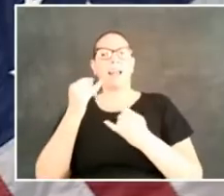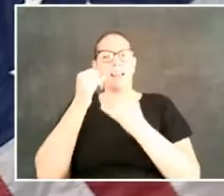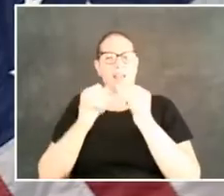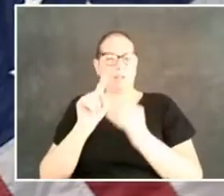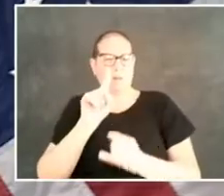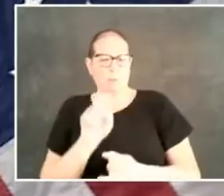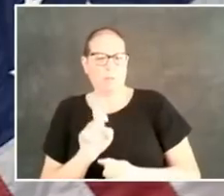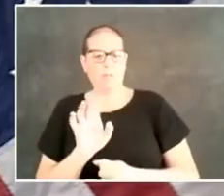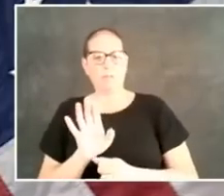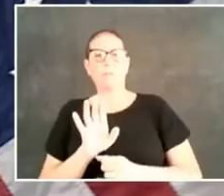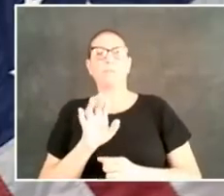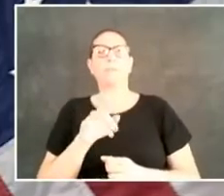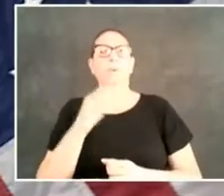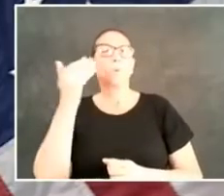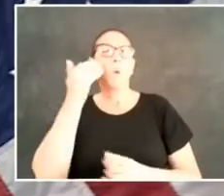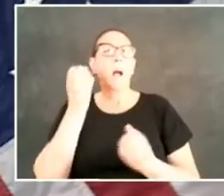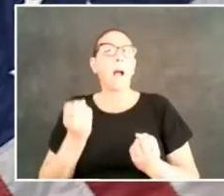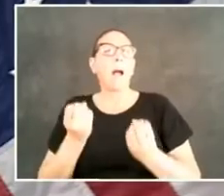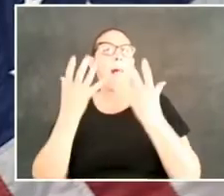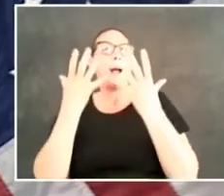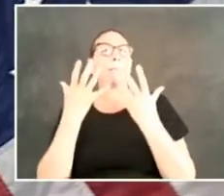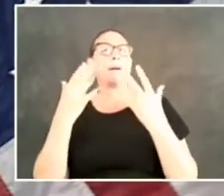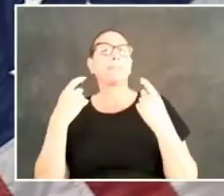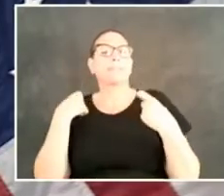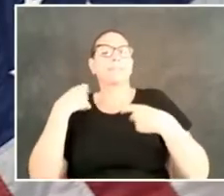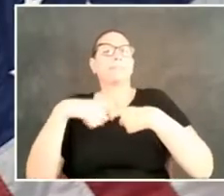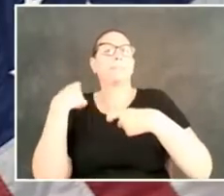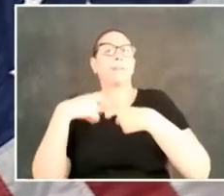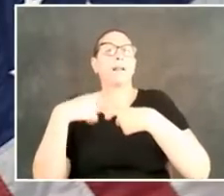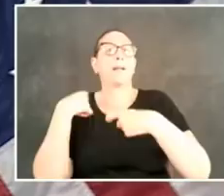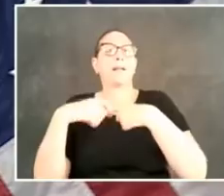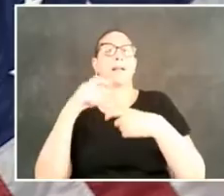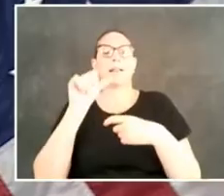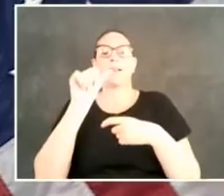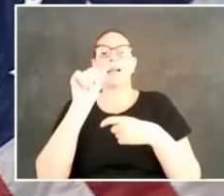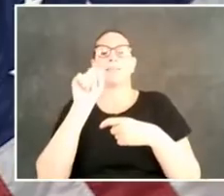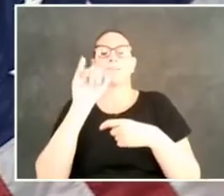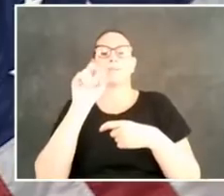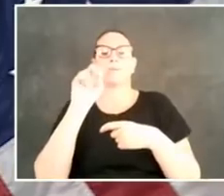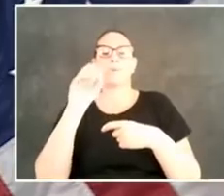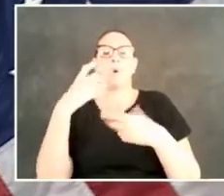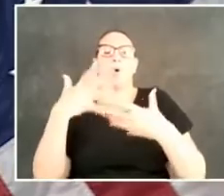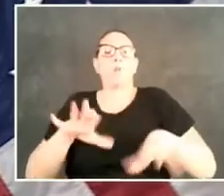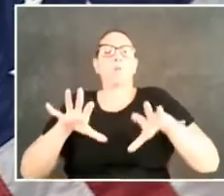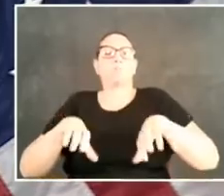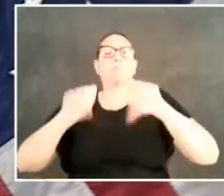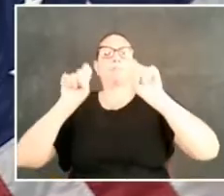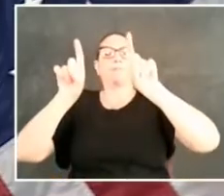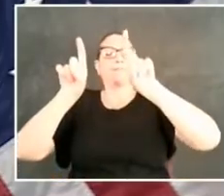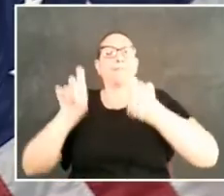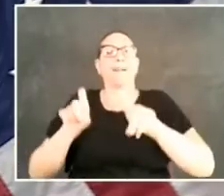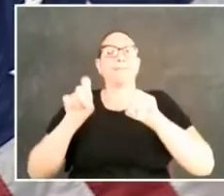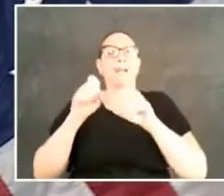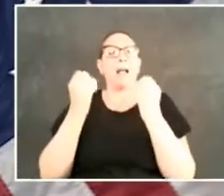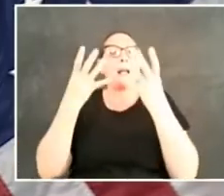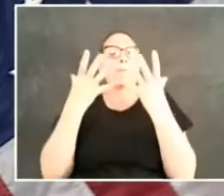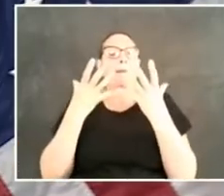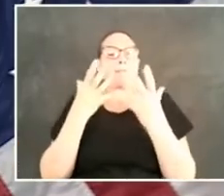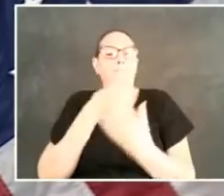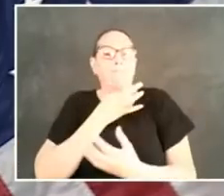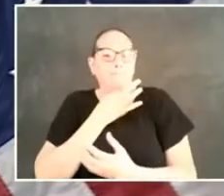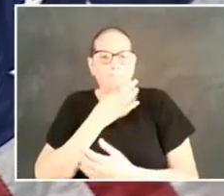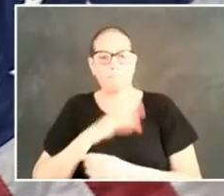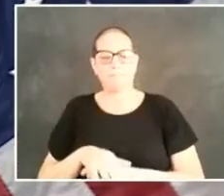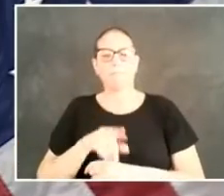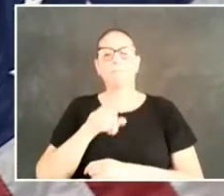Thank you, Gail. Very important questions. So on the second question, we're going to